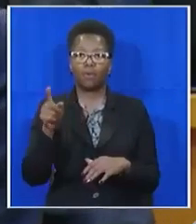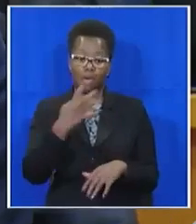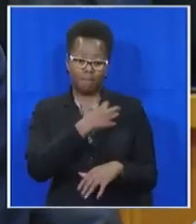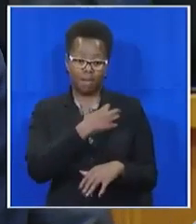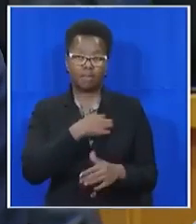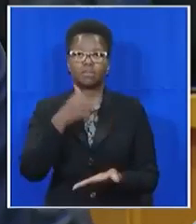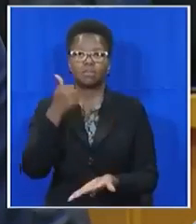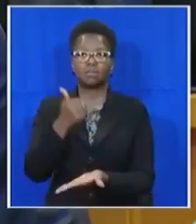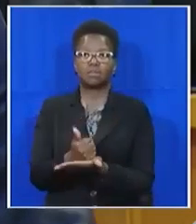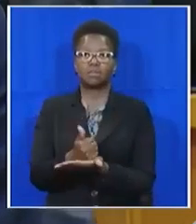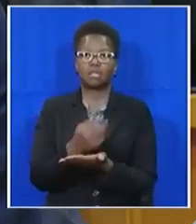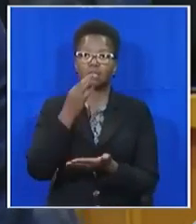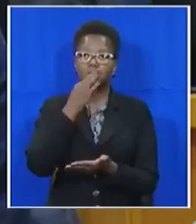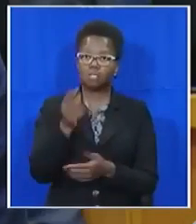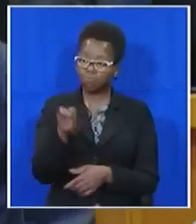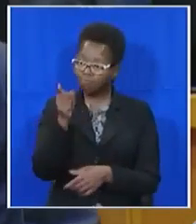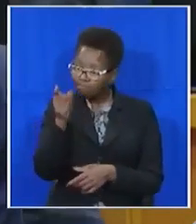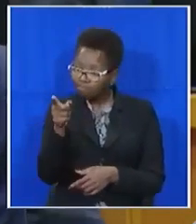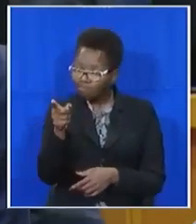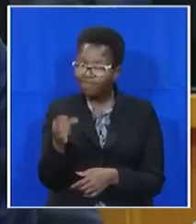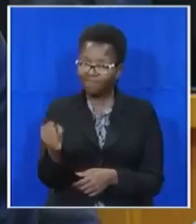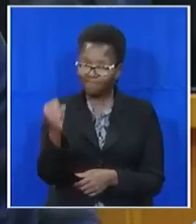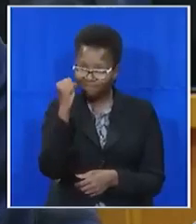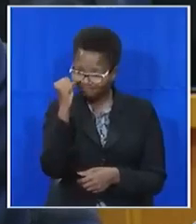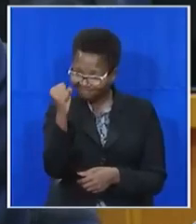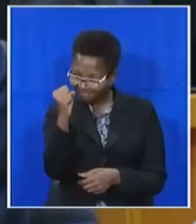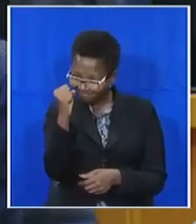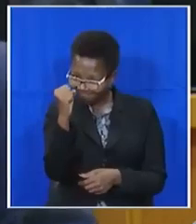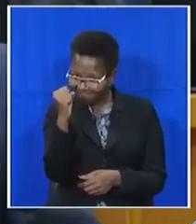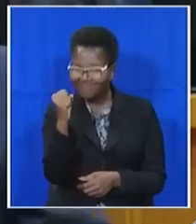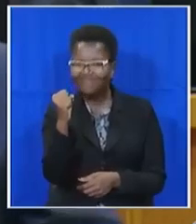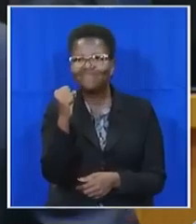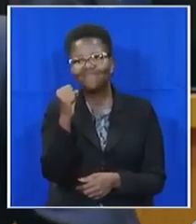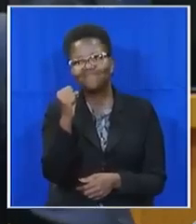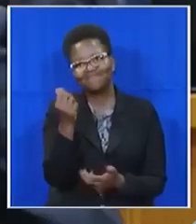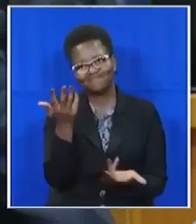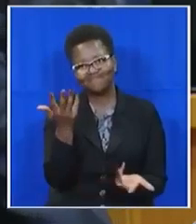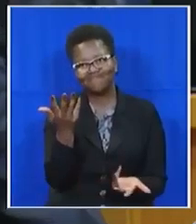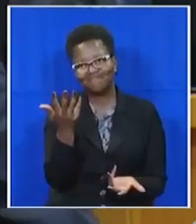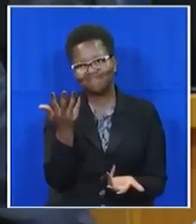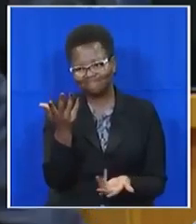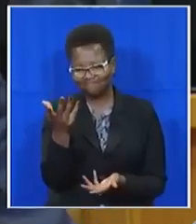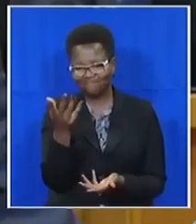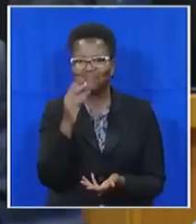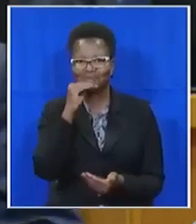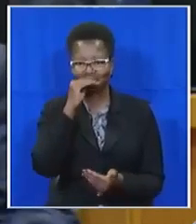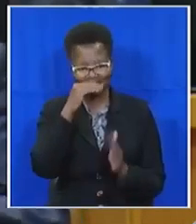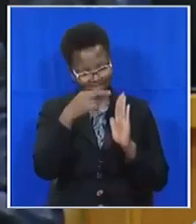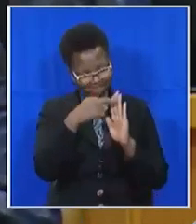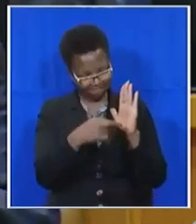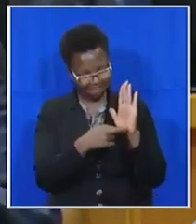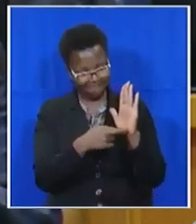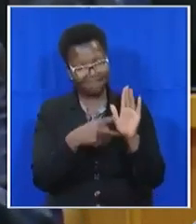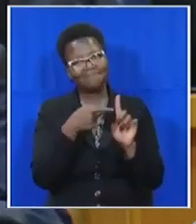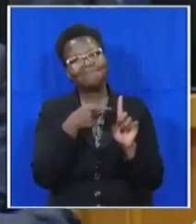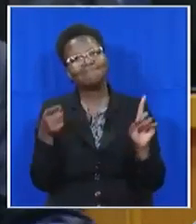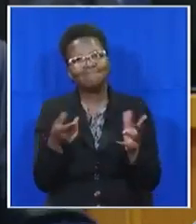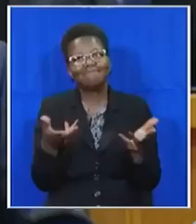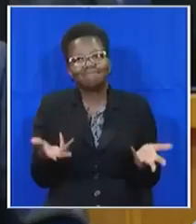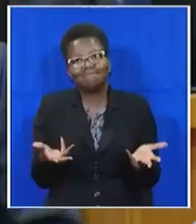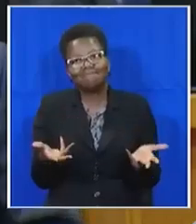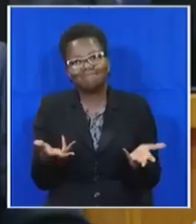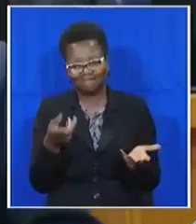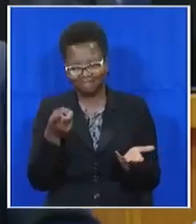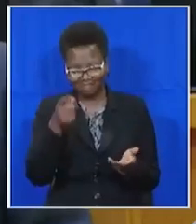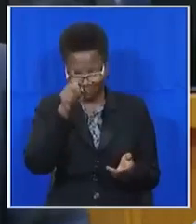she pointed to the Honourable Kola Barnett and made a fist like this, like she was going to strike her. That is, it's unparliamentary, and she